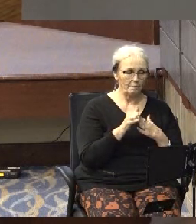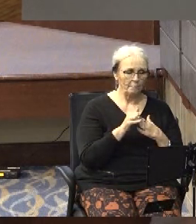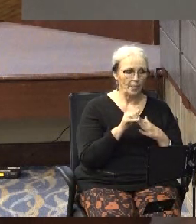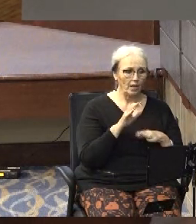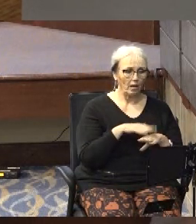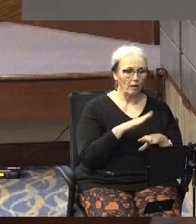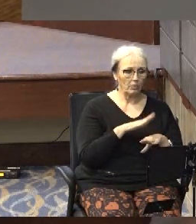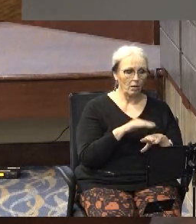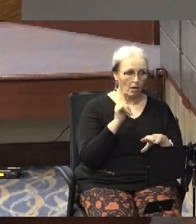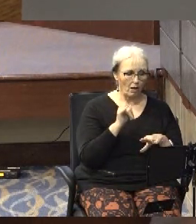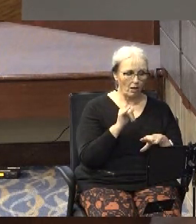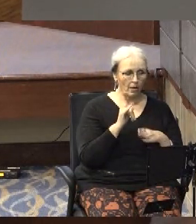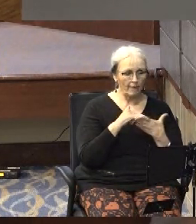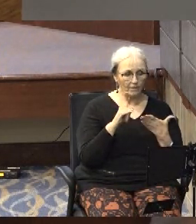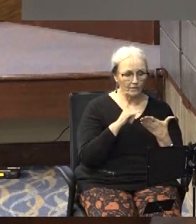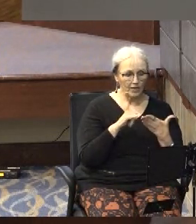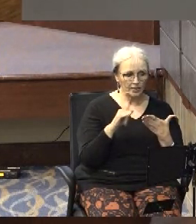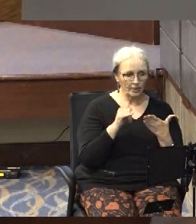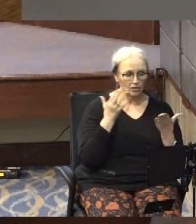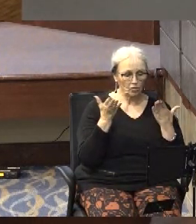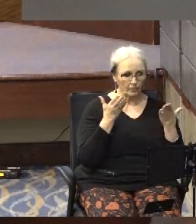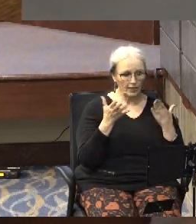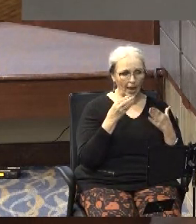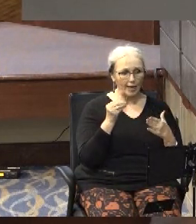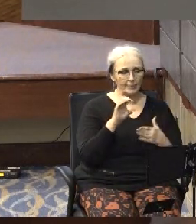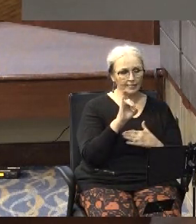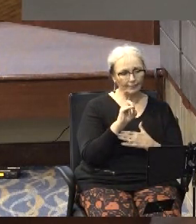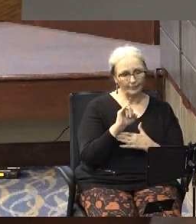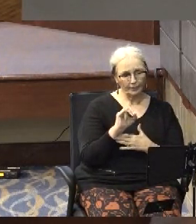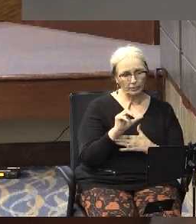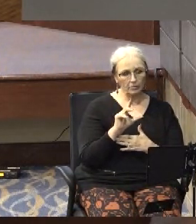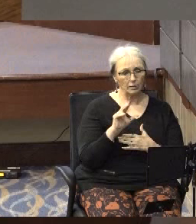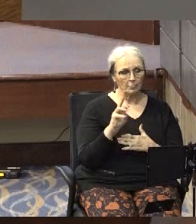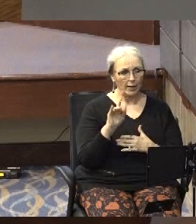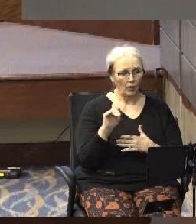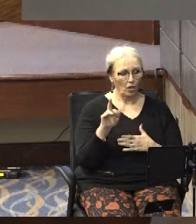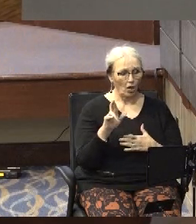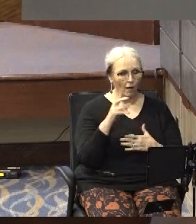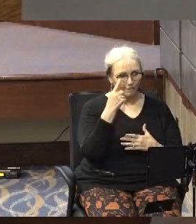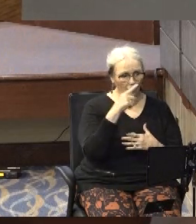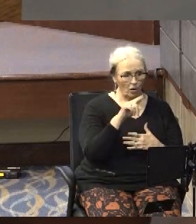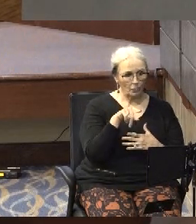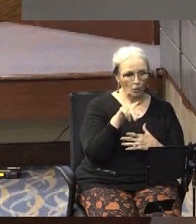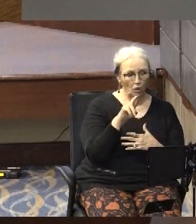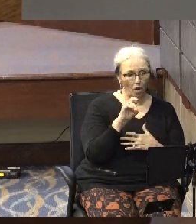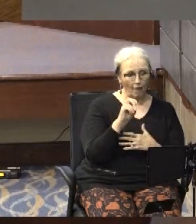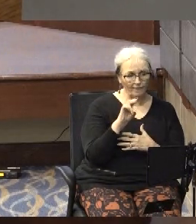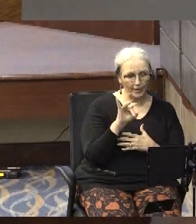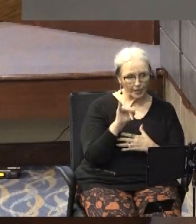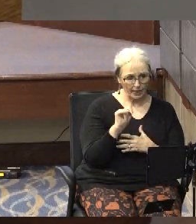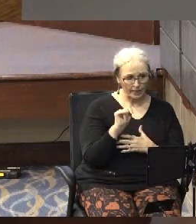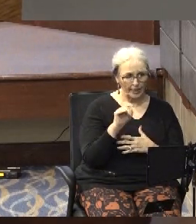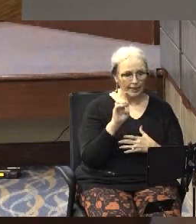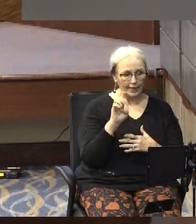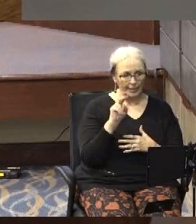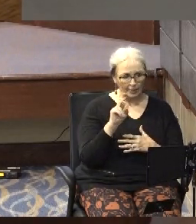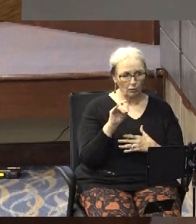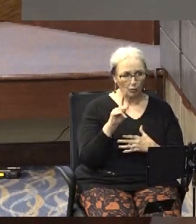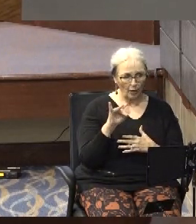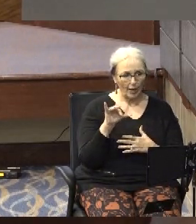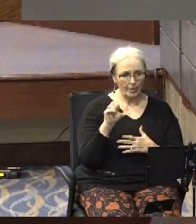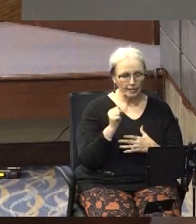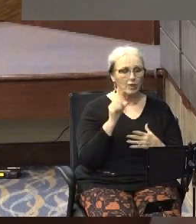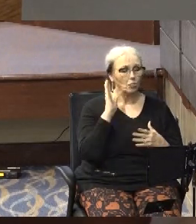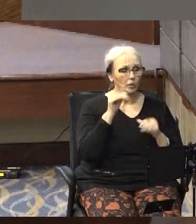on-call investigative services, and it's a civil matter, is a for-profit enterprise, and that will continue no matter who's in